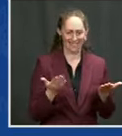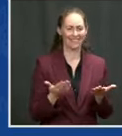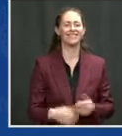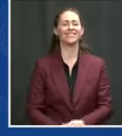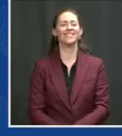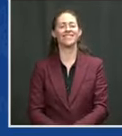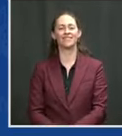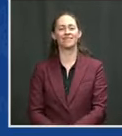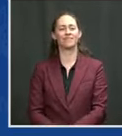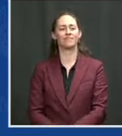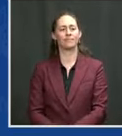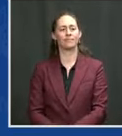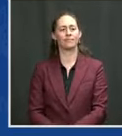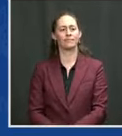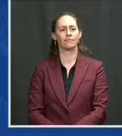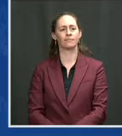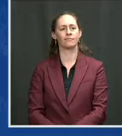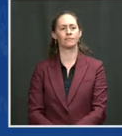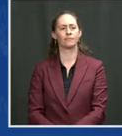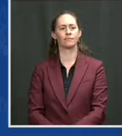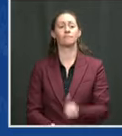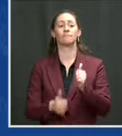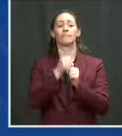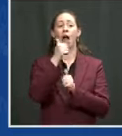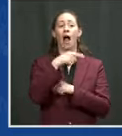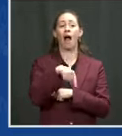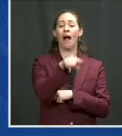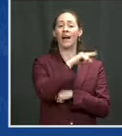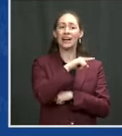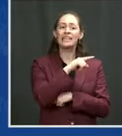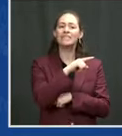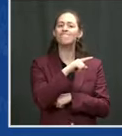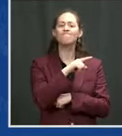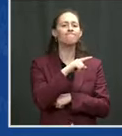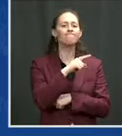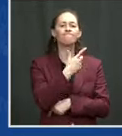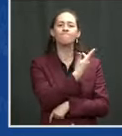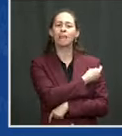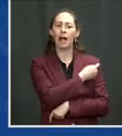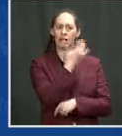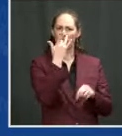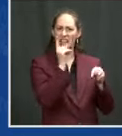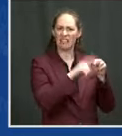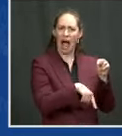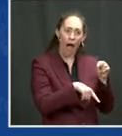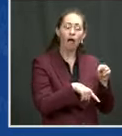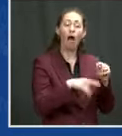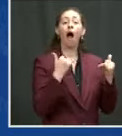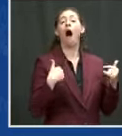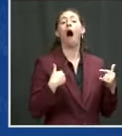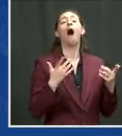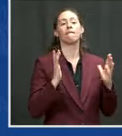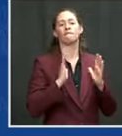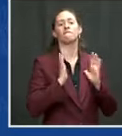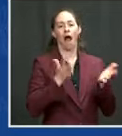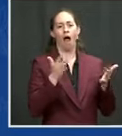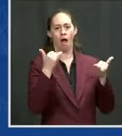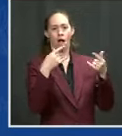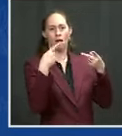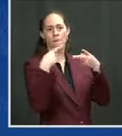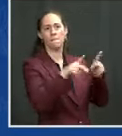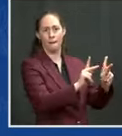That's that's not exactly the right metric to be using. But we're very excited for the announcement to allow younger people to get vaccinated because Utah has